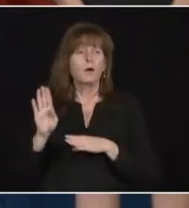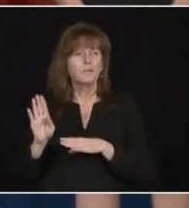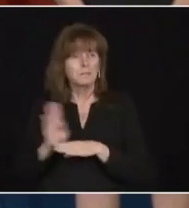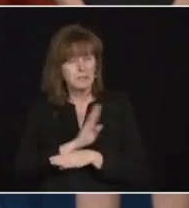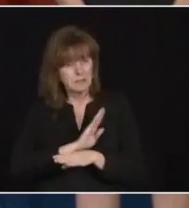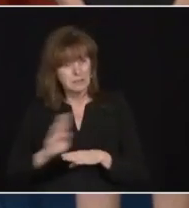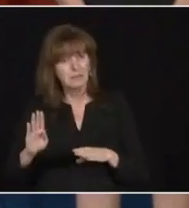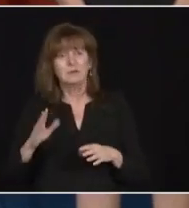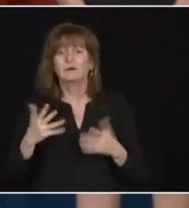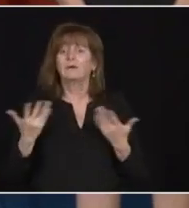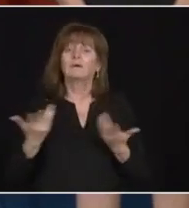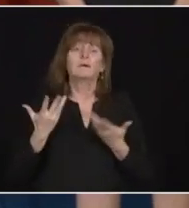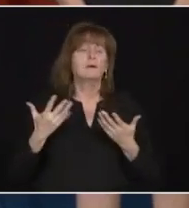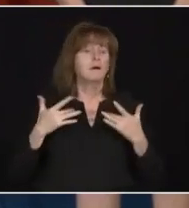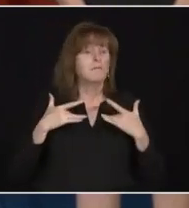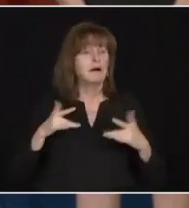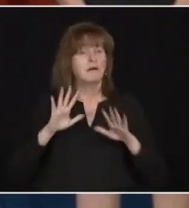outdoor,